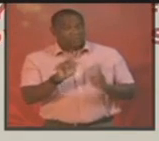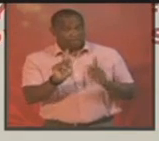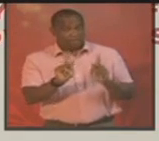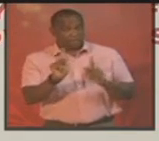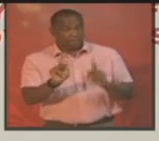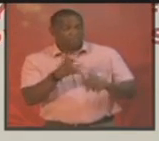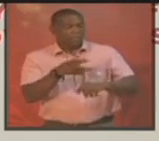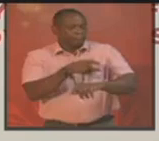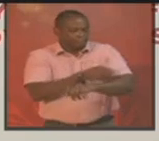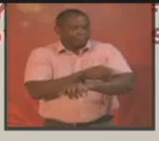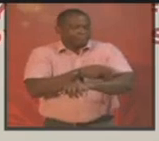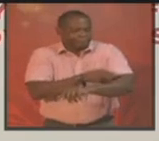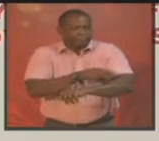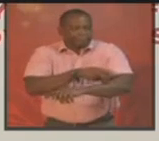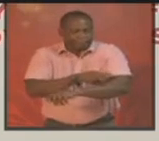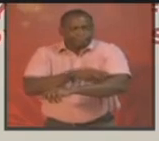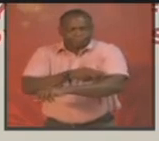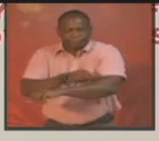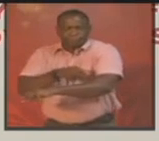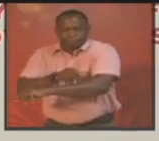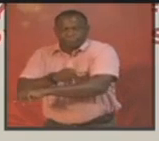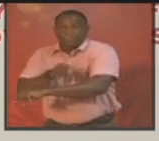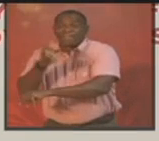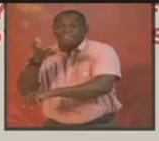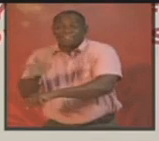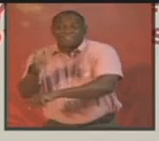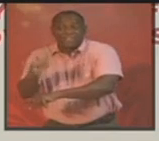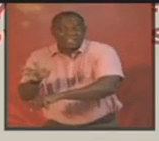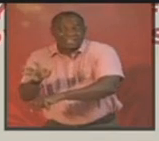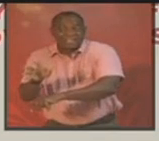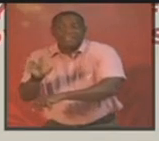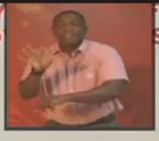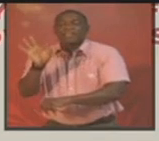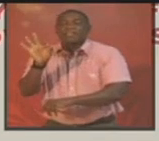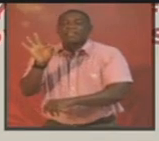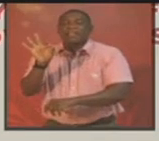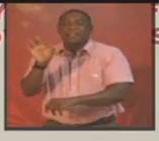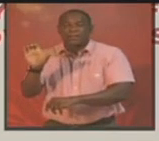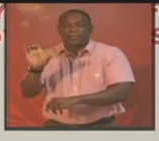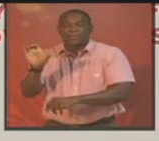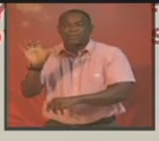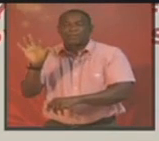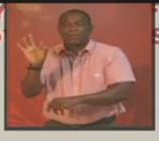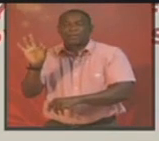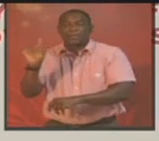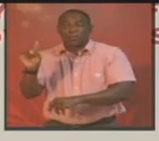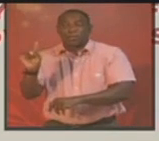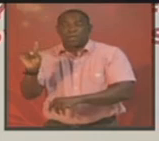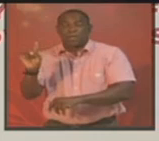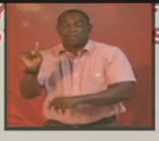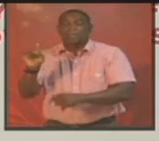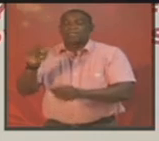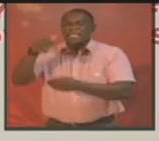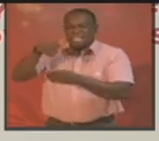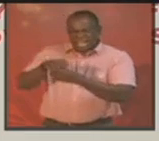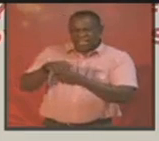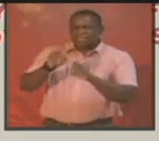5 RHAs, we have vaccinated 991 persons, with the breakdown as